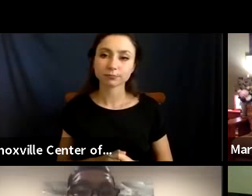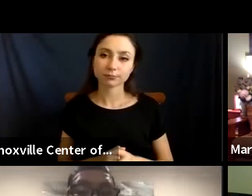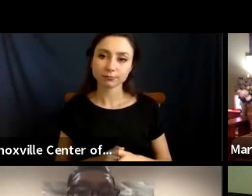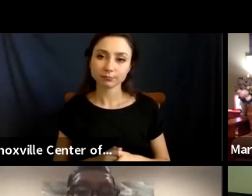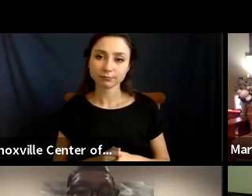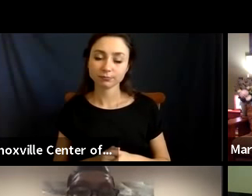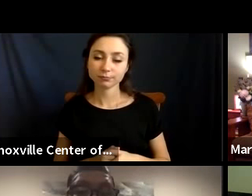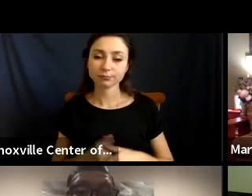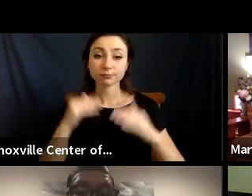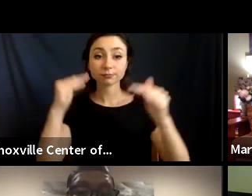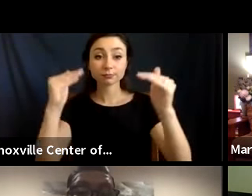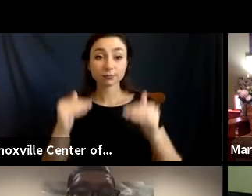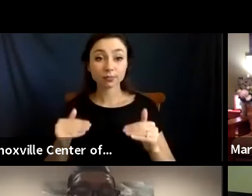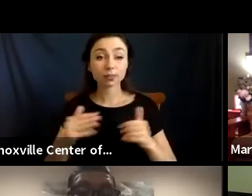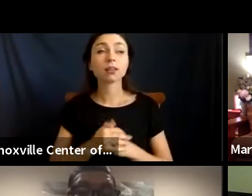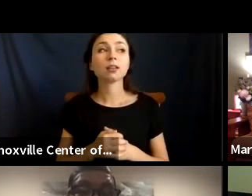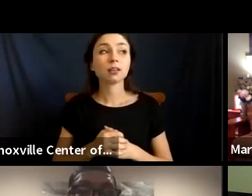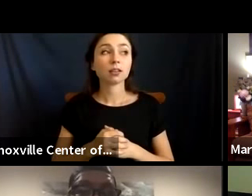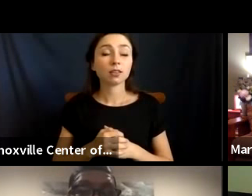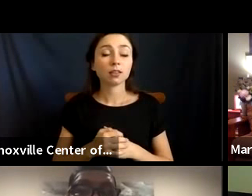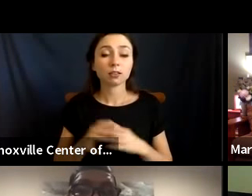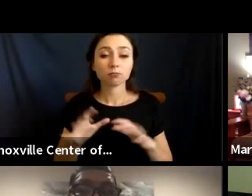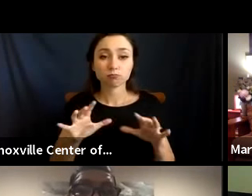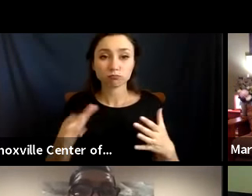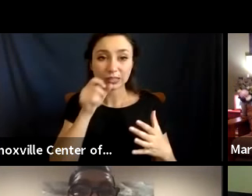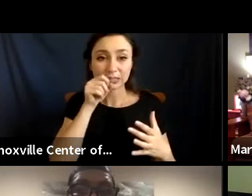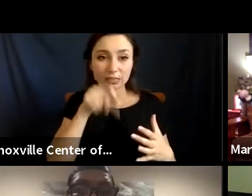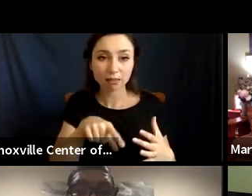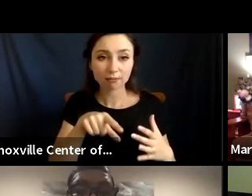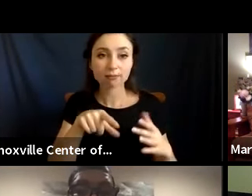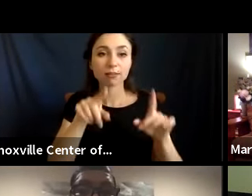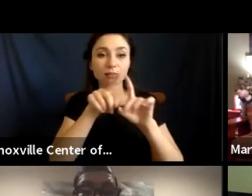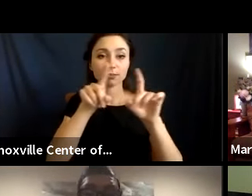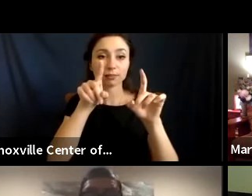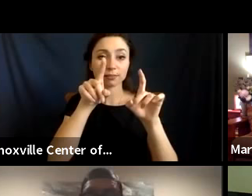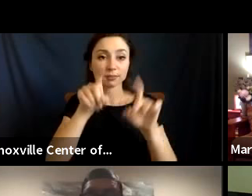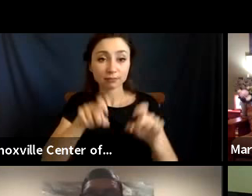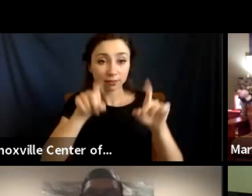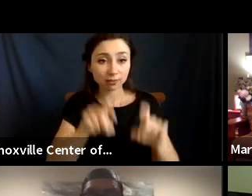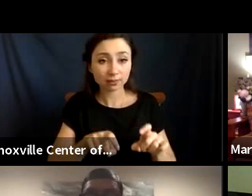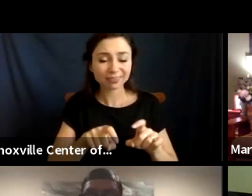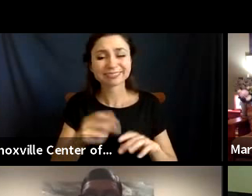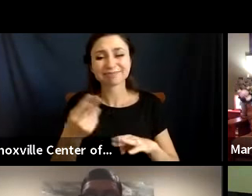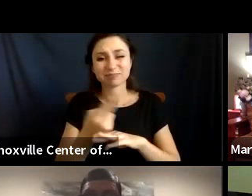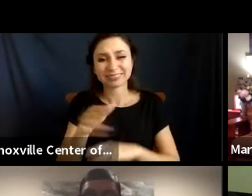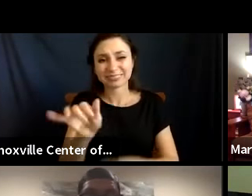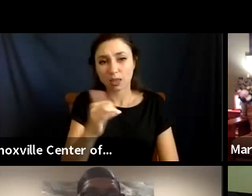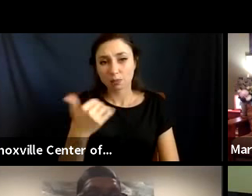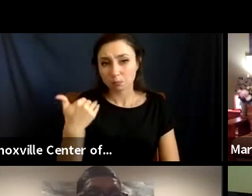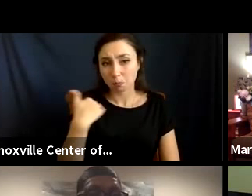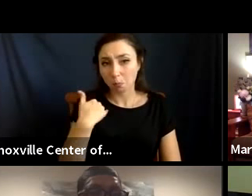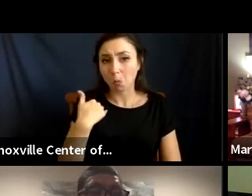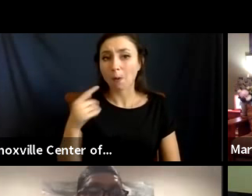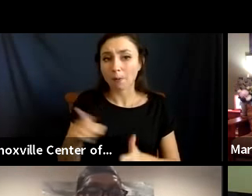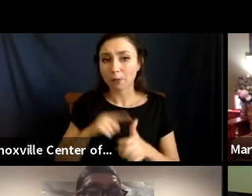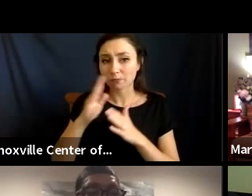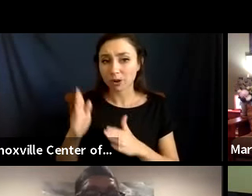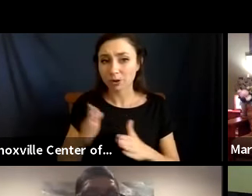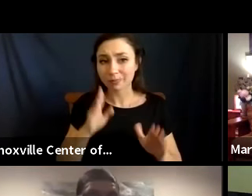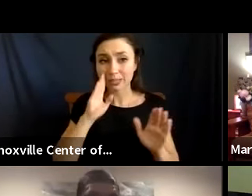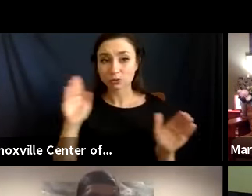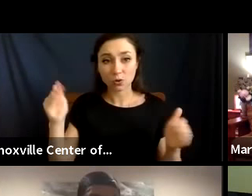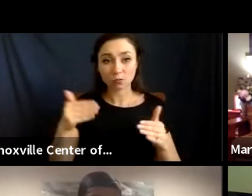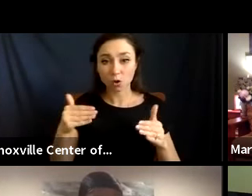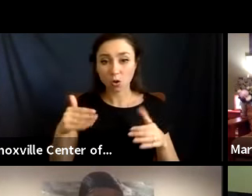Then our pooled saliva testing will be used more as we'd originally planned, and that's to focus in on an